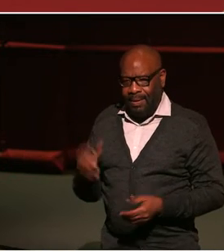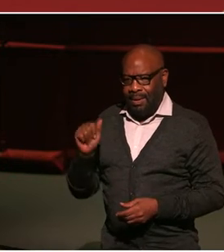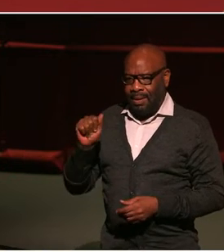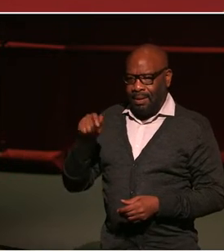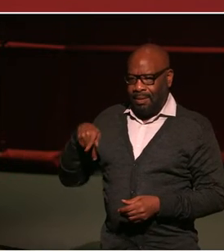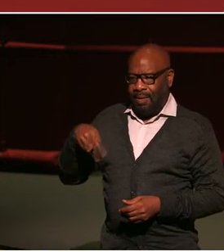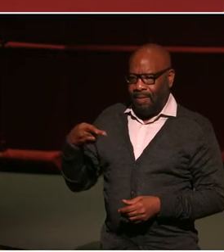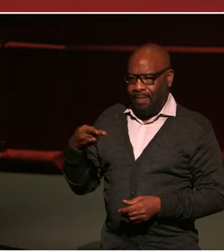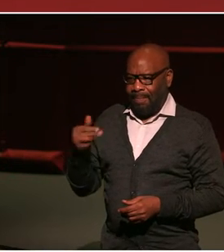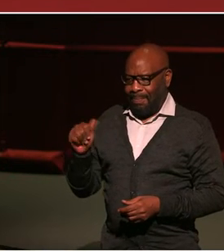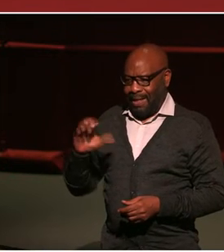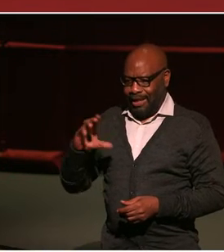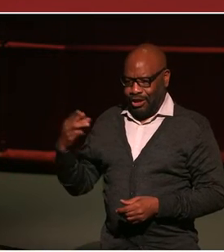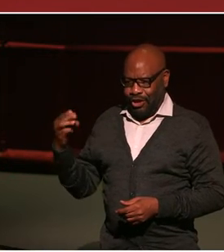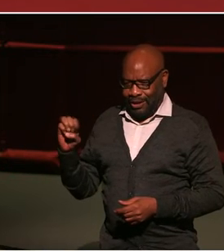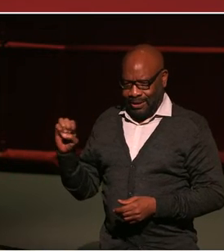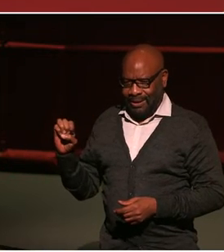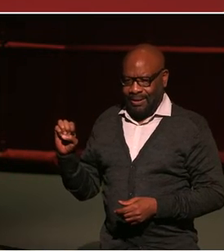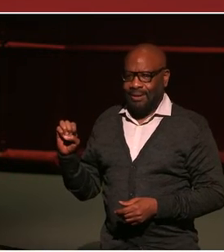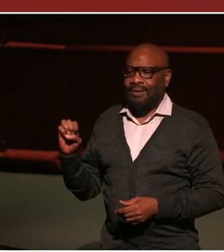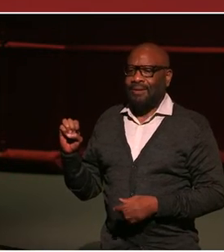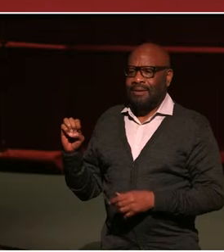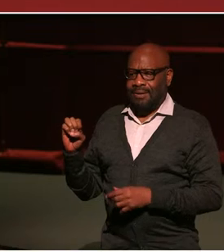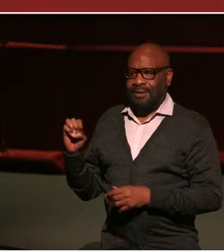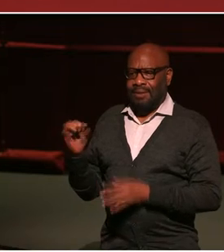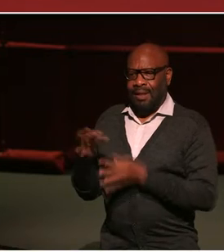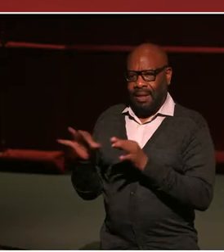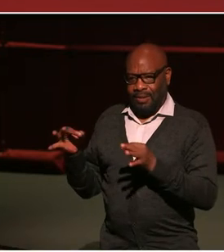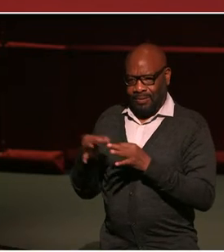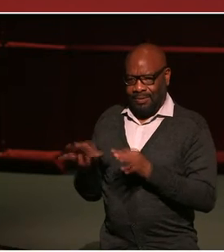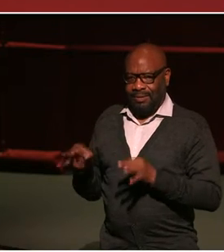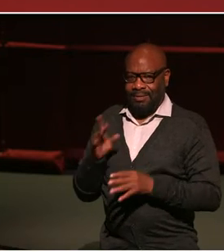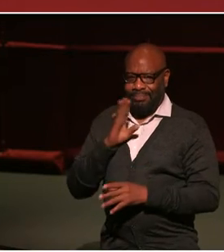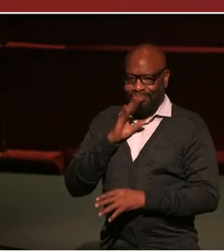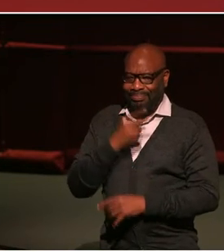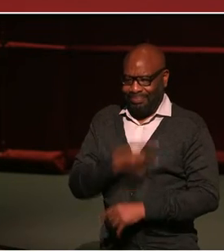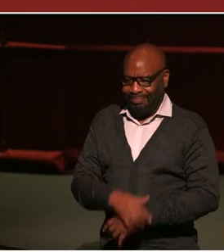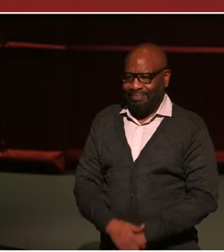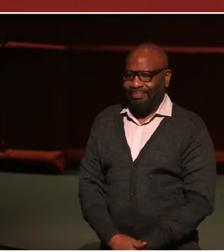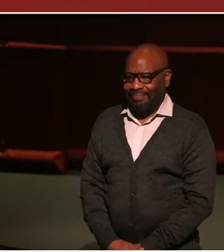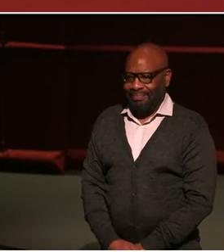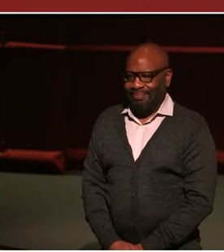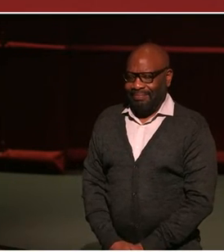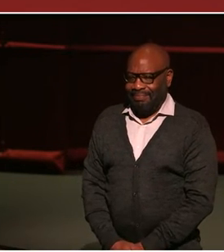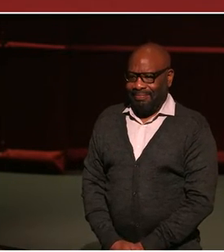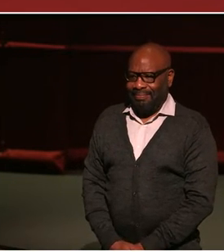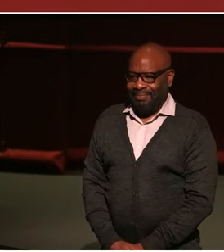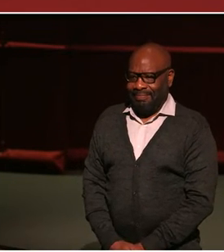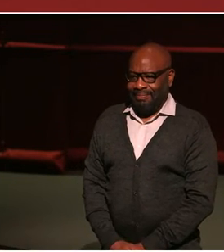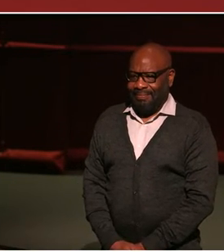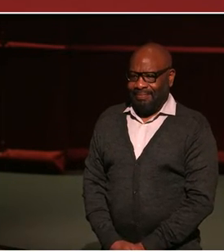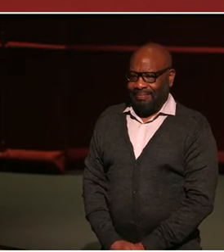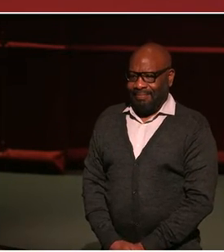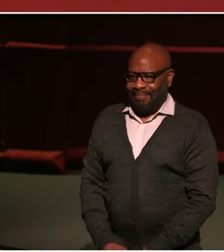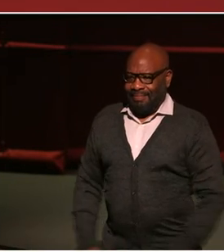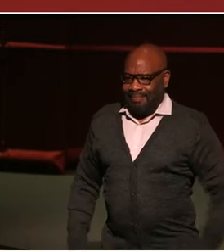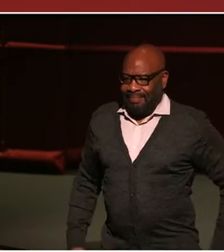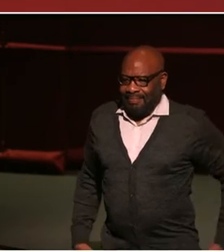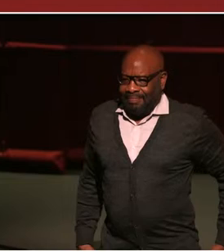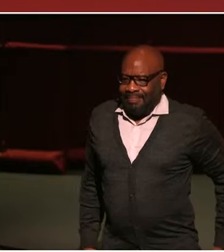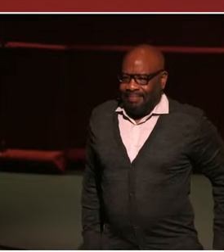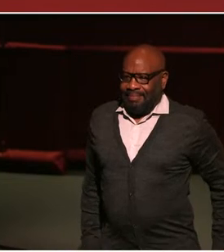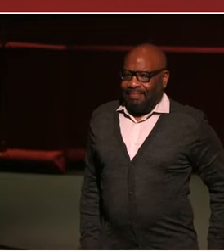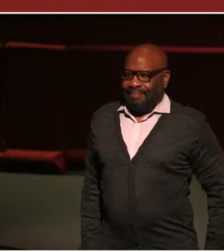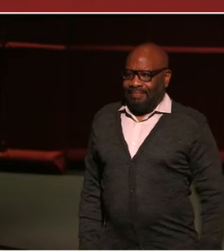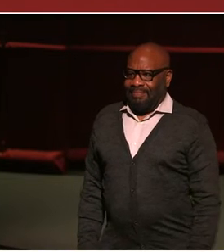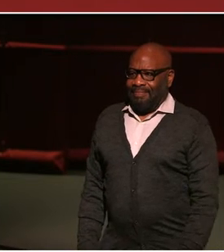Shitendenda shishitekende na shitkunjuku na hanakha ikehe na hanakha. And ikehe na hanakha to you too.